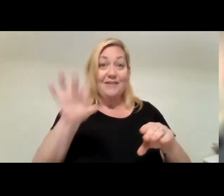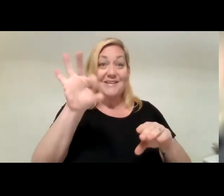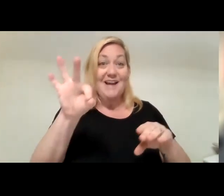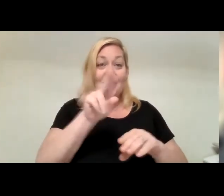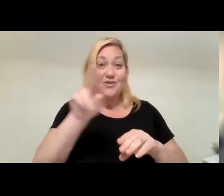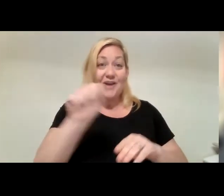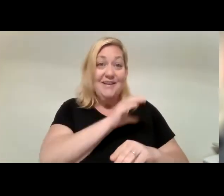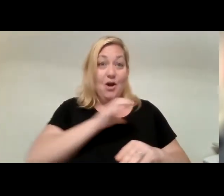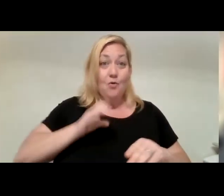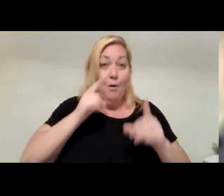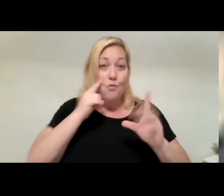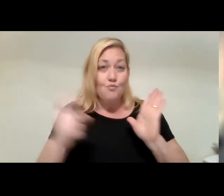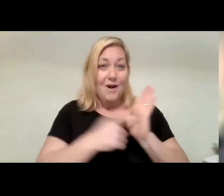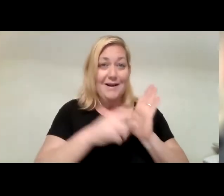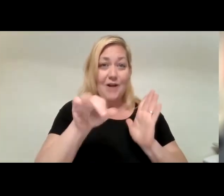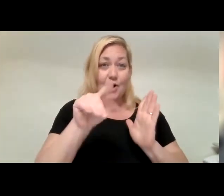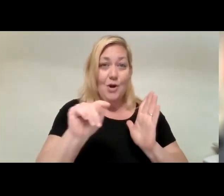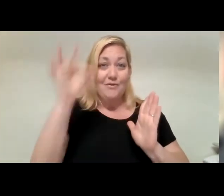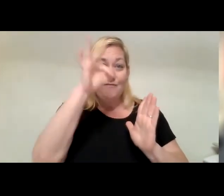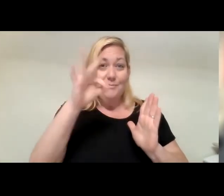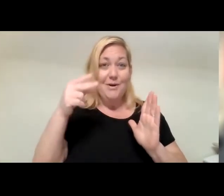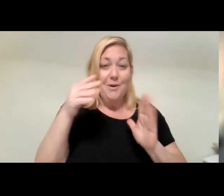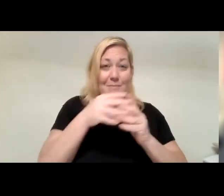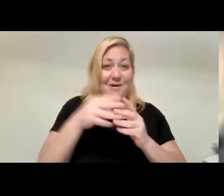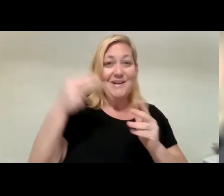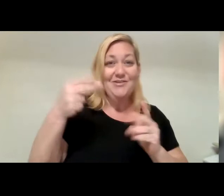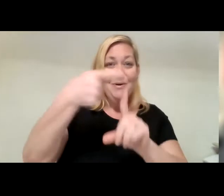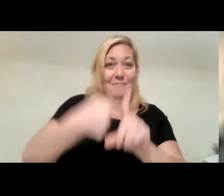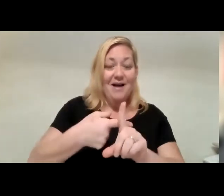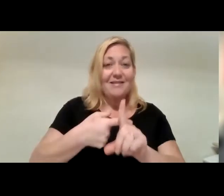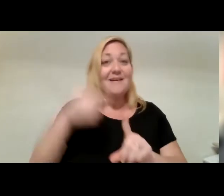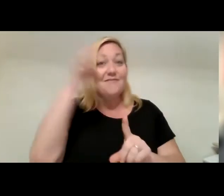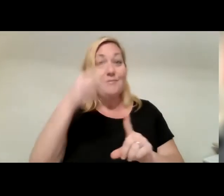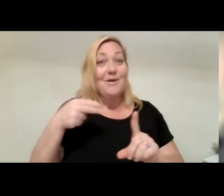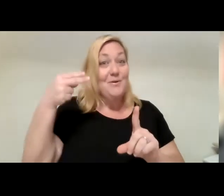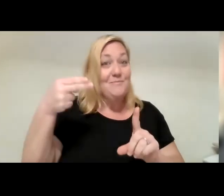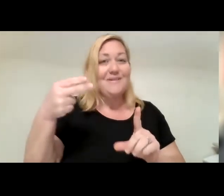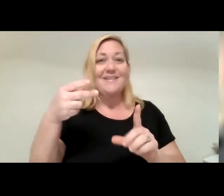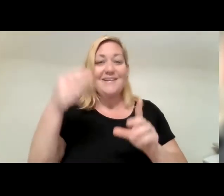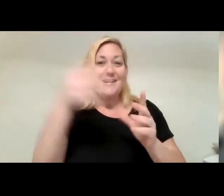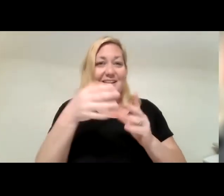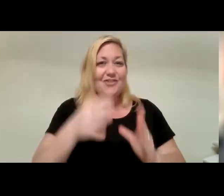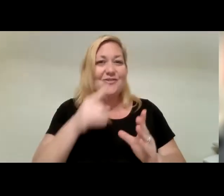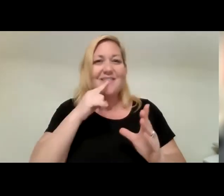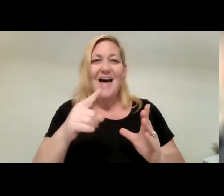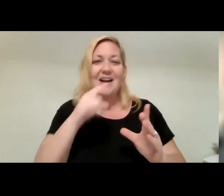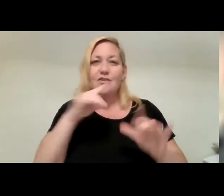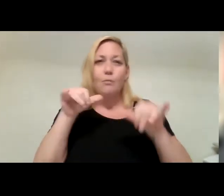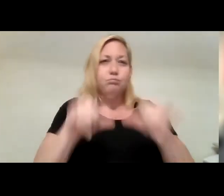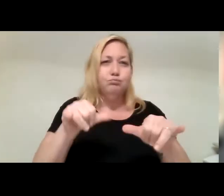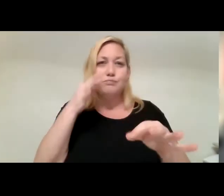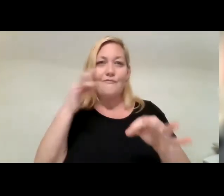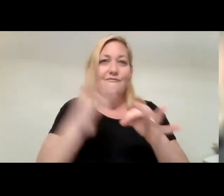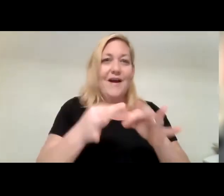Congress recognized October as Filipino-American History Month. Filipino-American history is about an unshakable faith in the promise